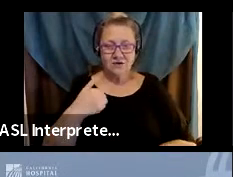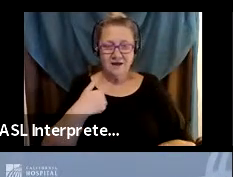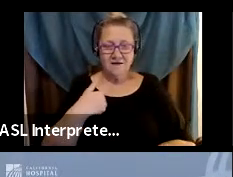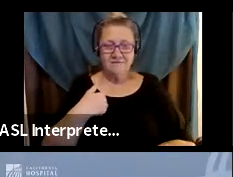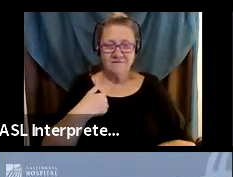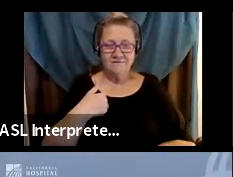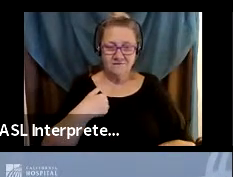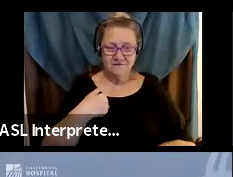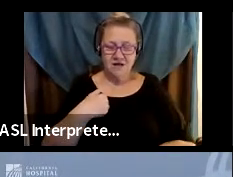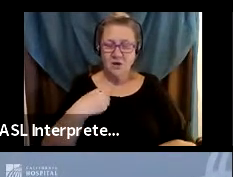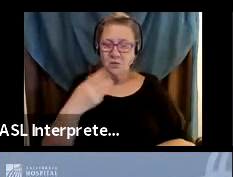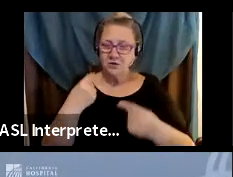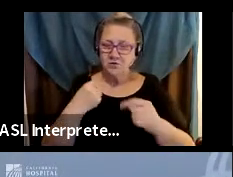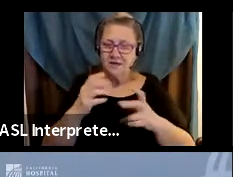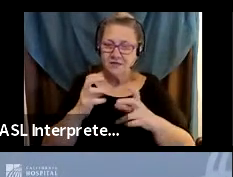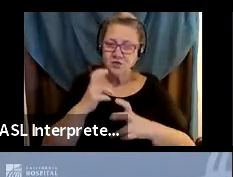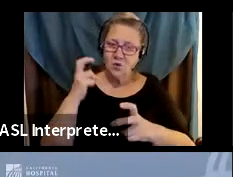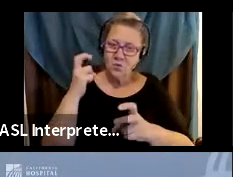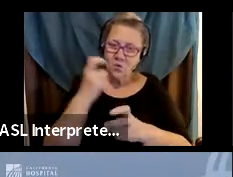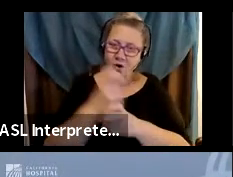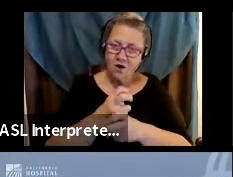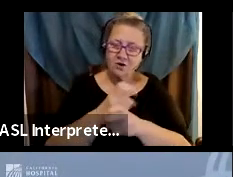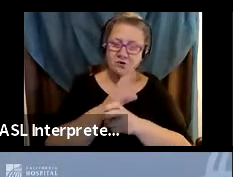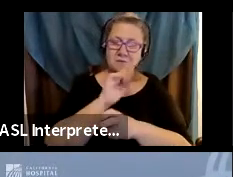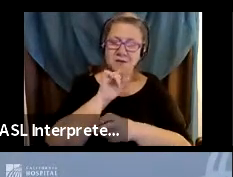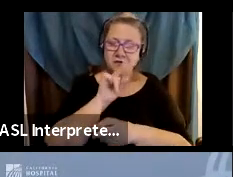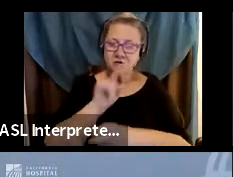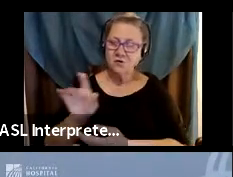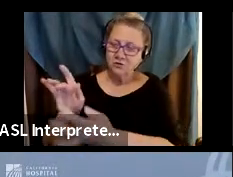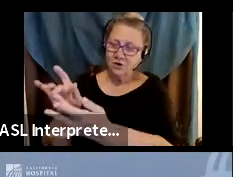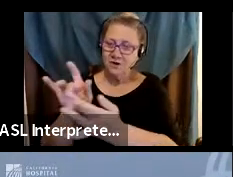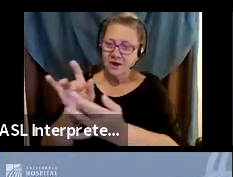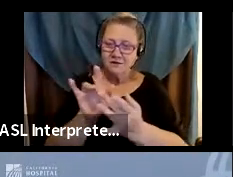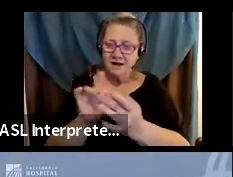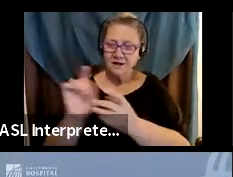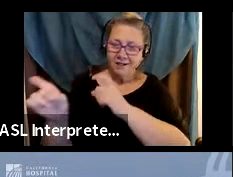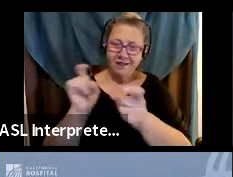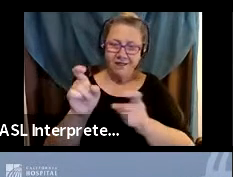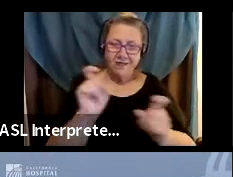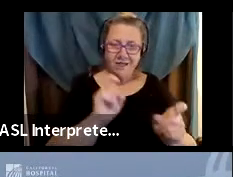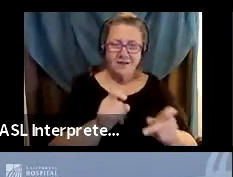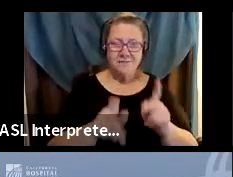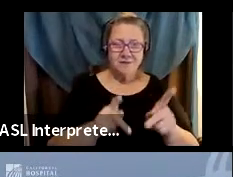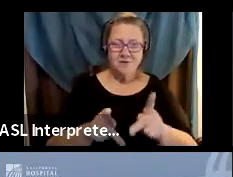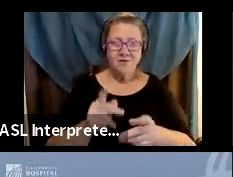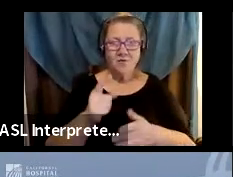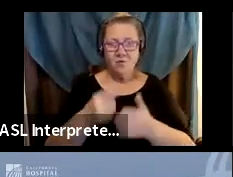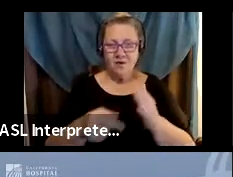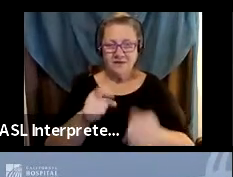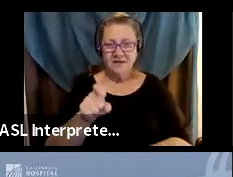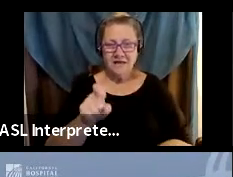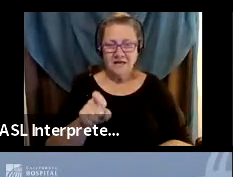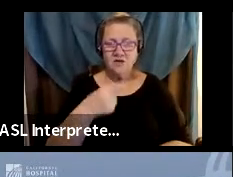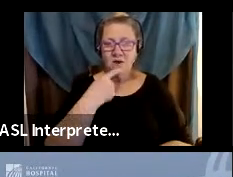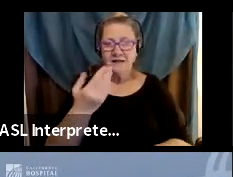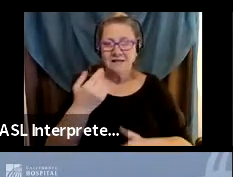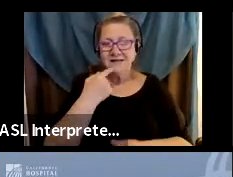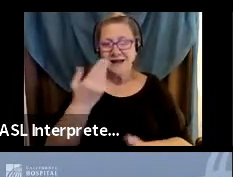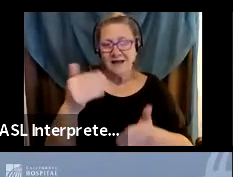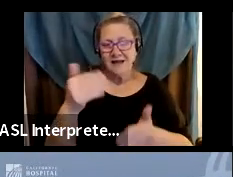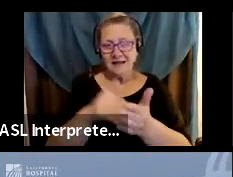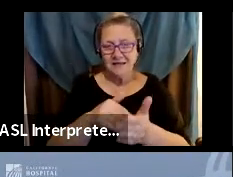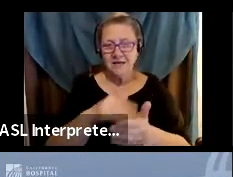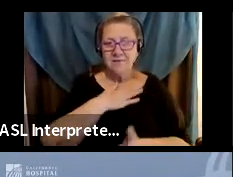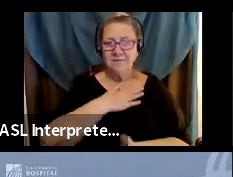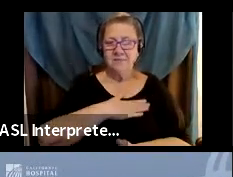trying so hard to make sure that people get what they need. So I reiterate the call to get the data by race